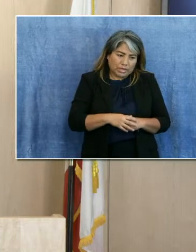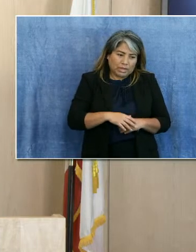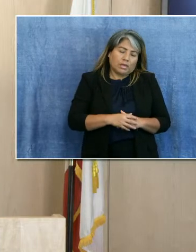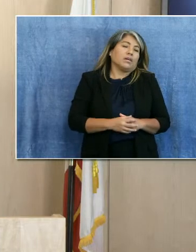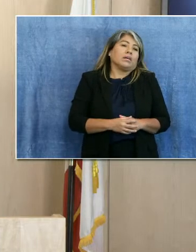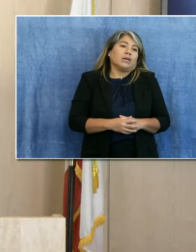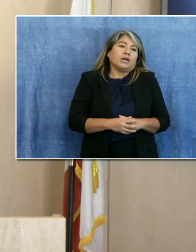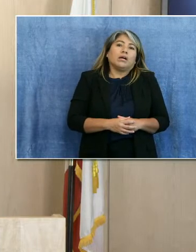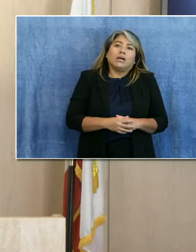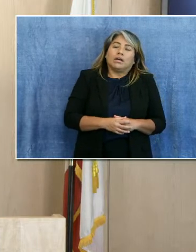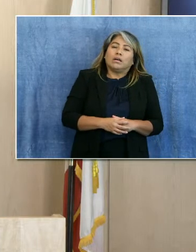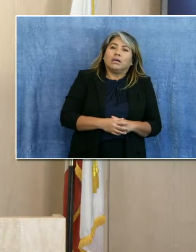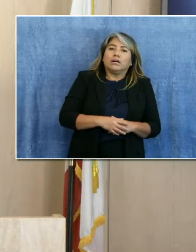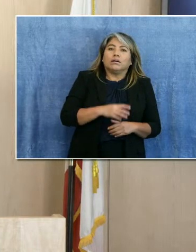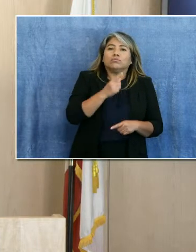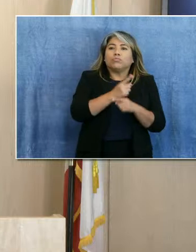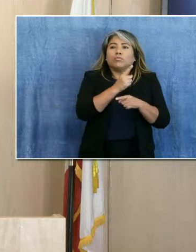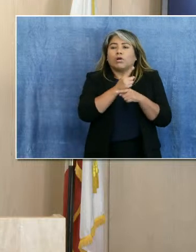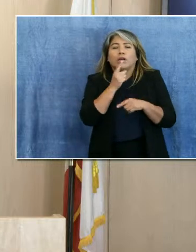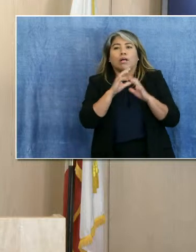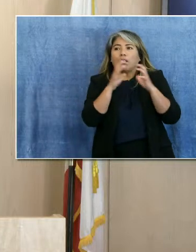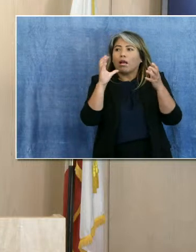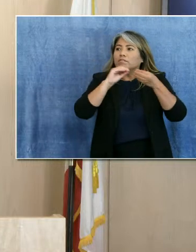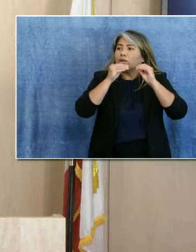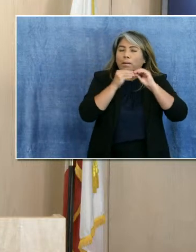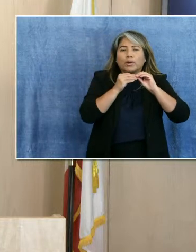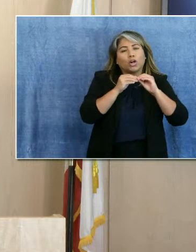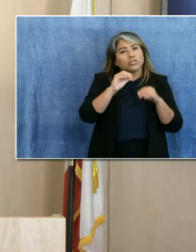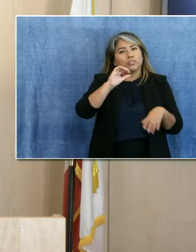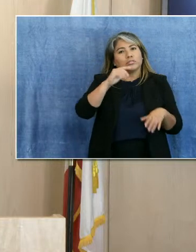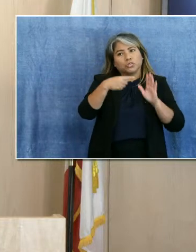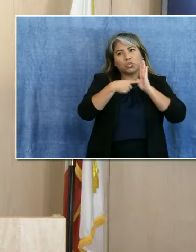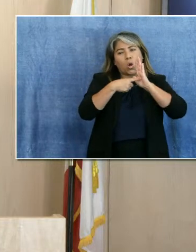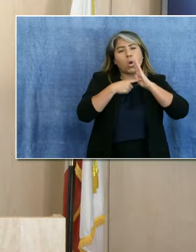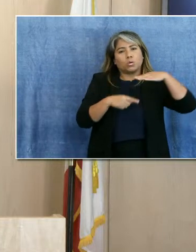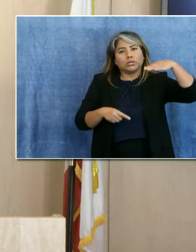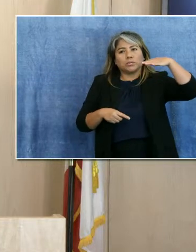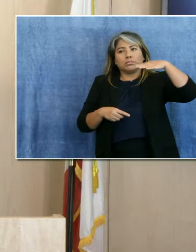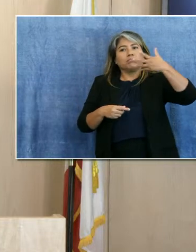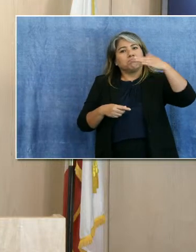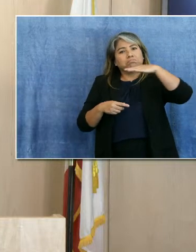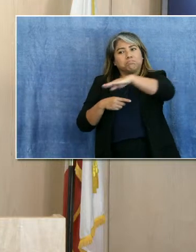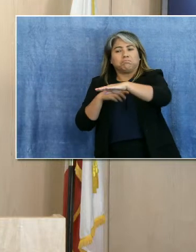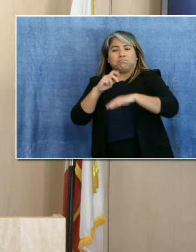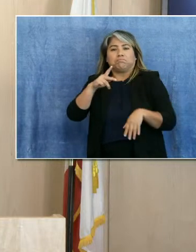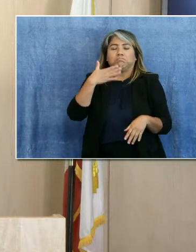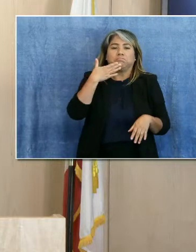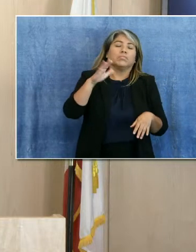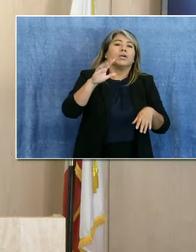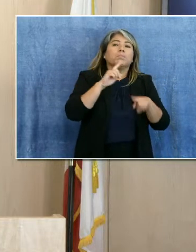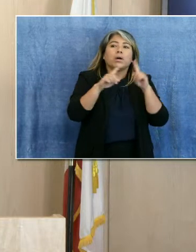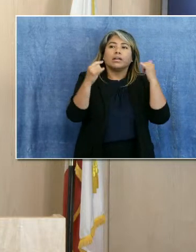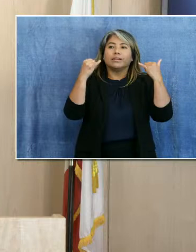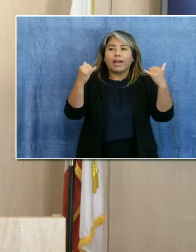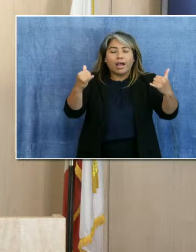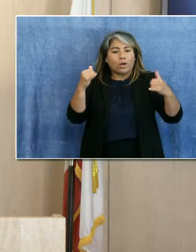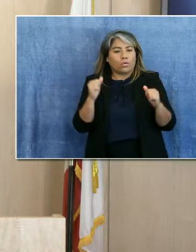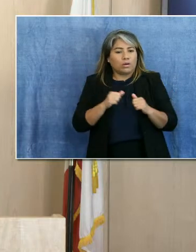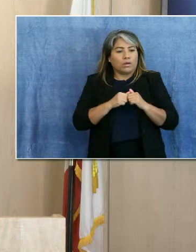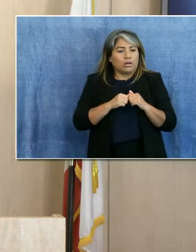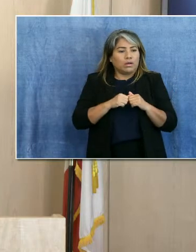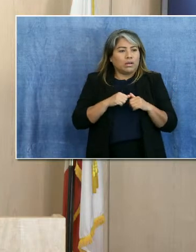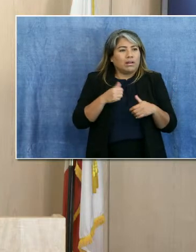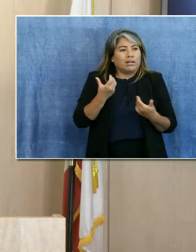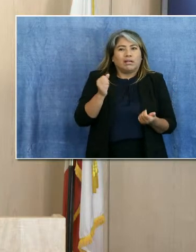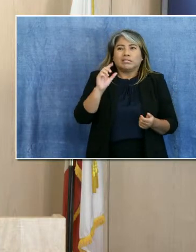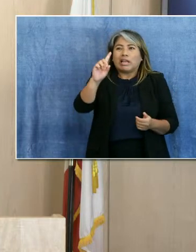we're moving in the right direction with a lot of these numbers. And given that, I'm curious to know, how close do you think San Diego County is